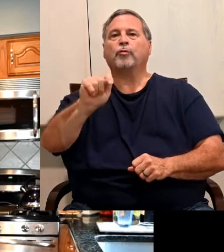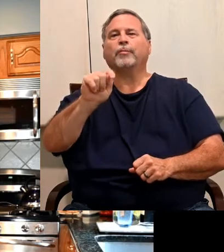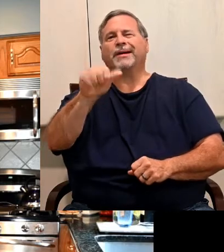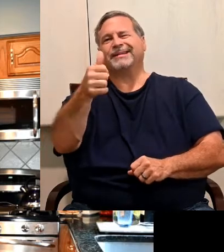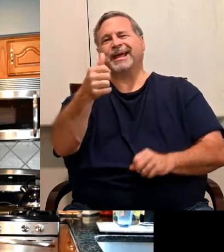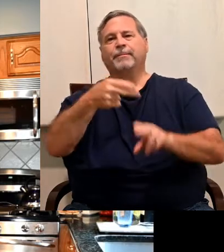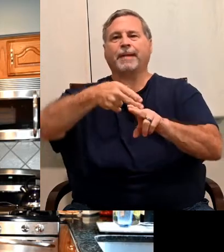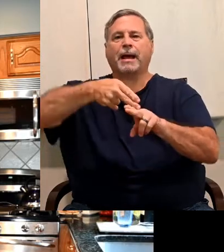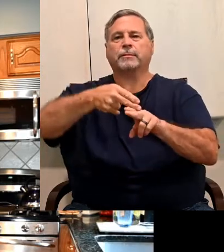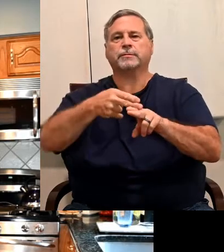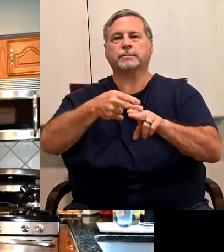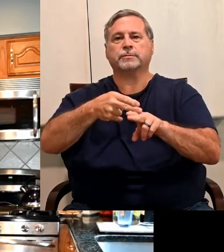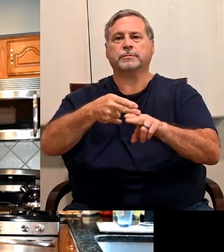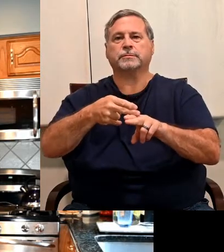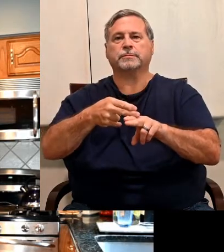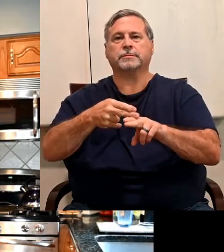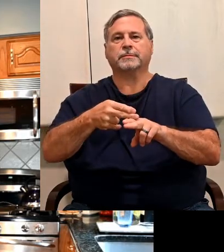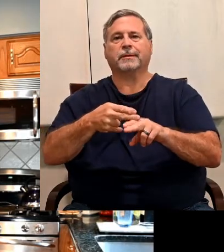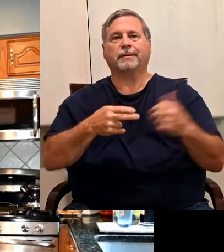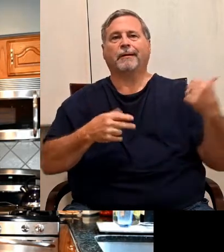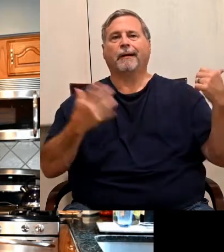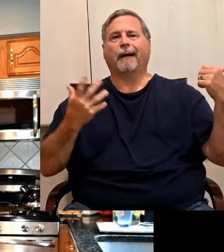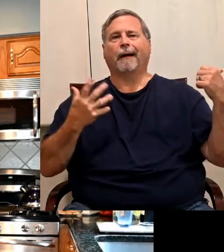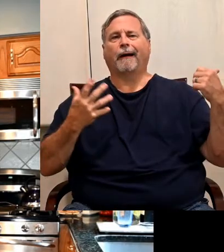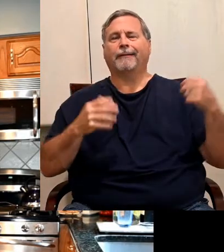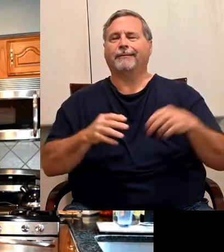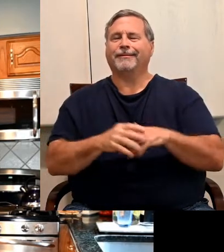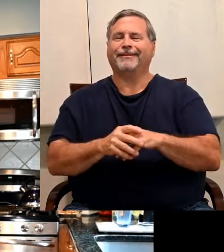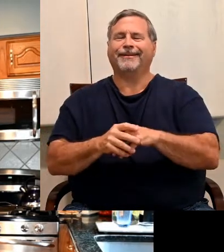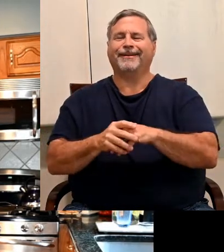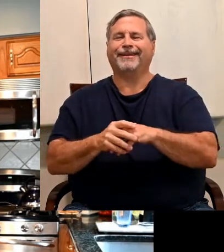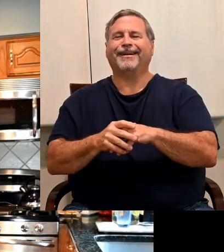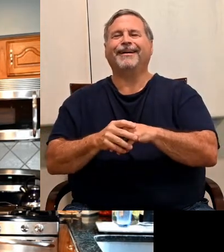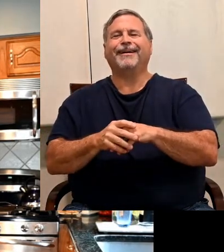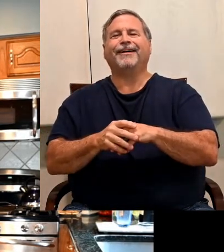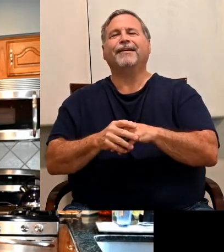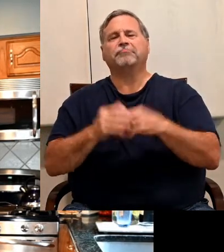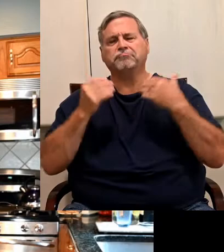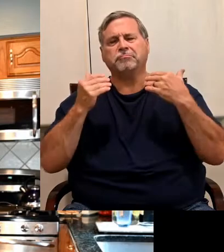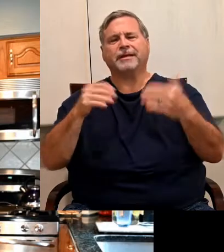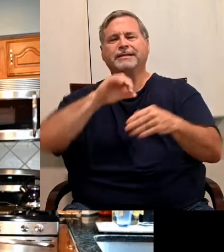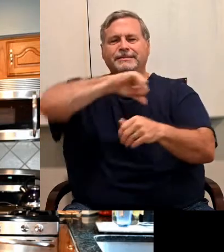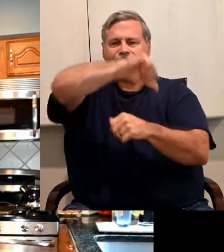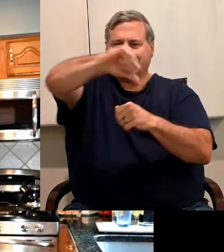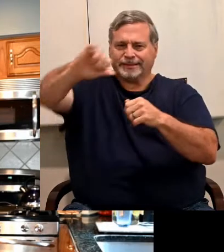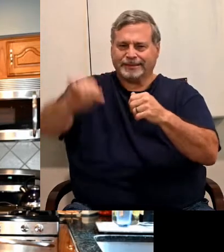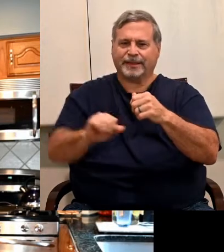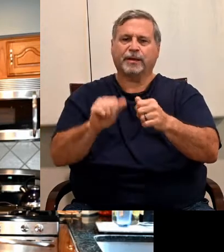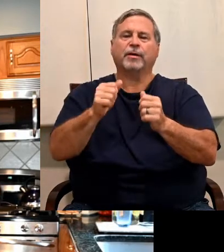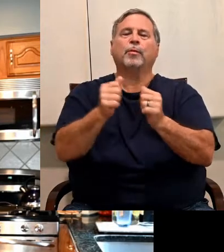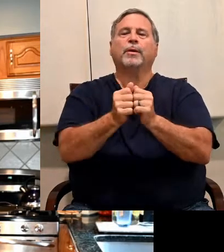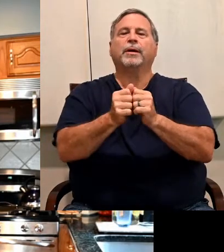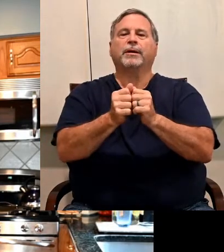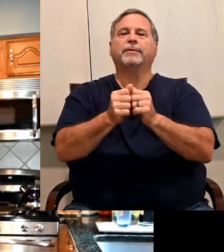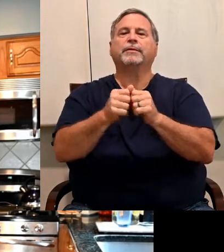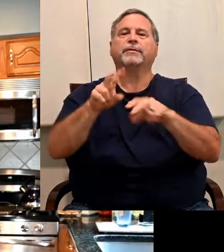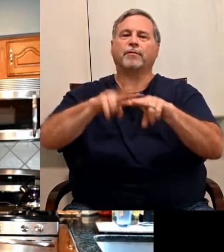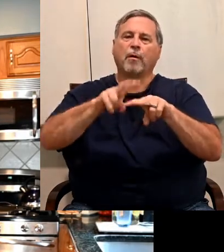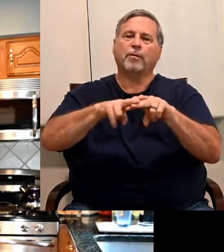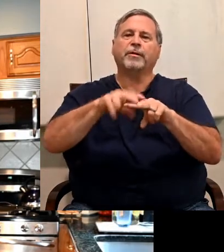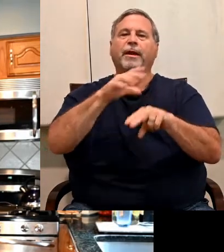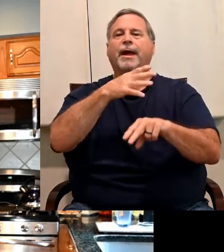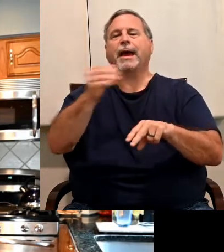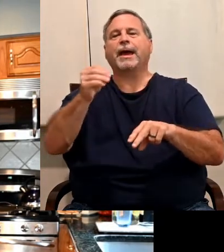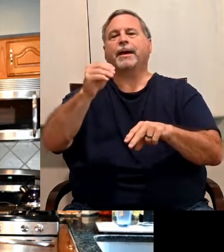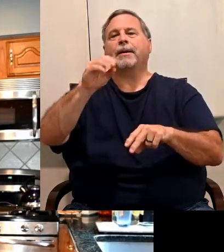roast, about 10 pounds. Oh my God. We went ahead and seasoned it